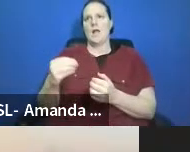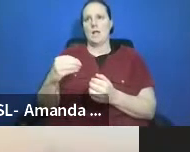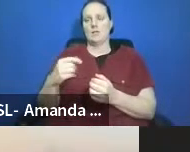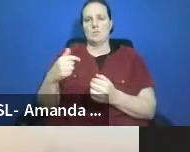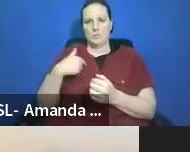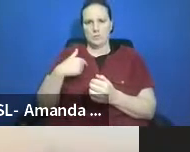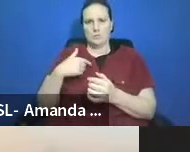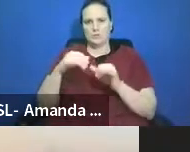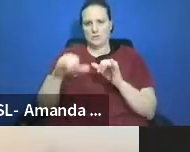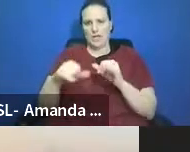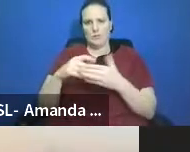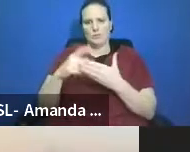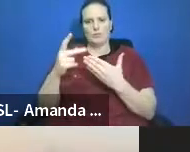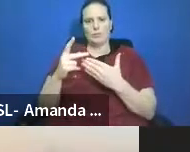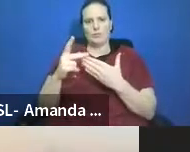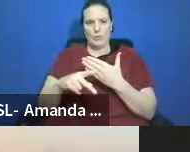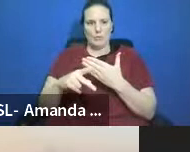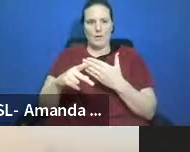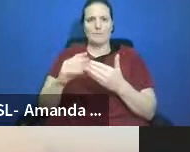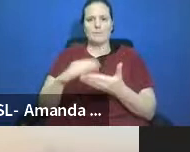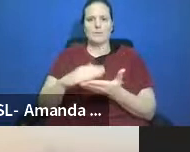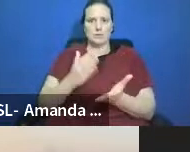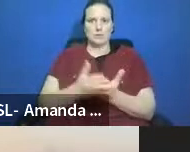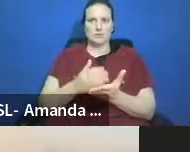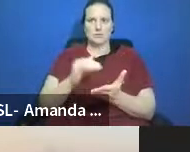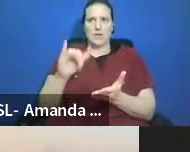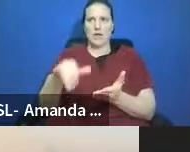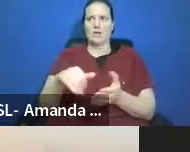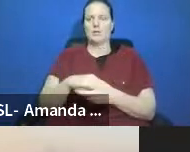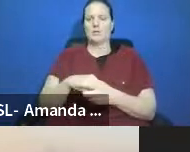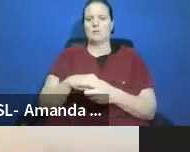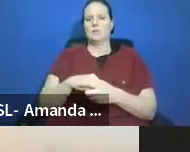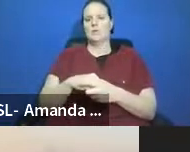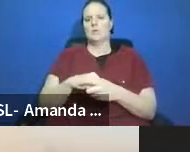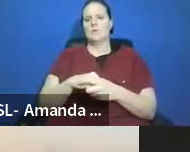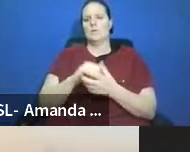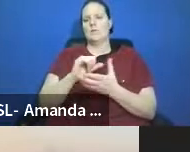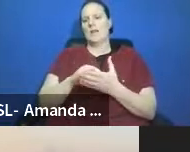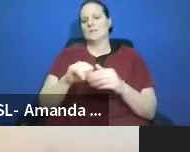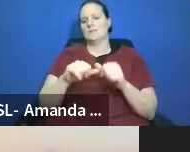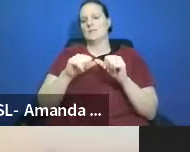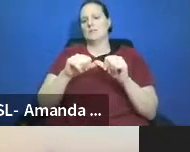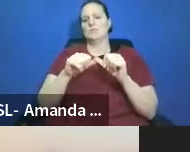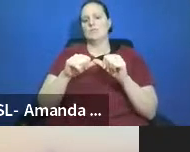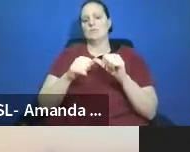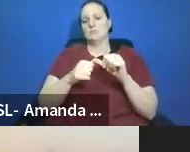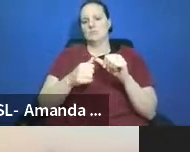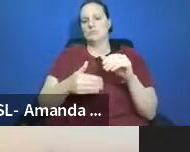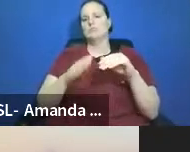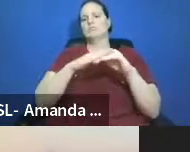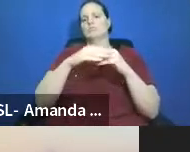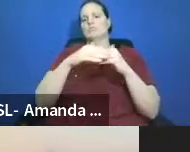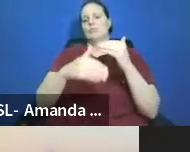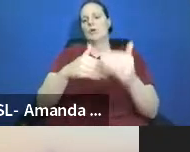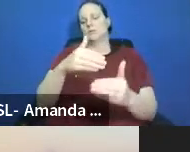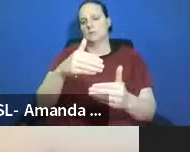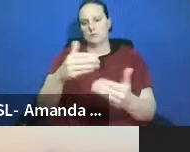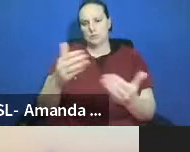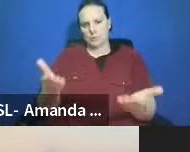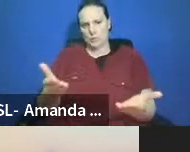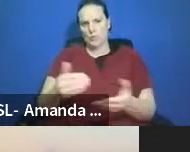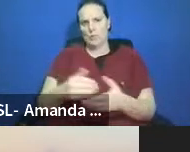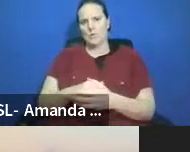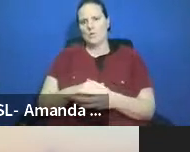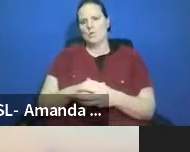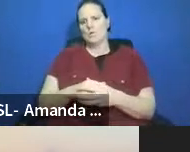stay within program budget. And that's a continually estimating and updating process. So